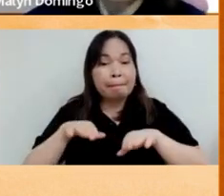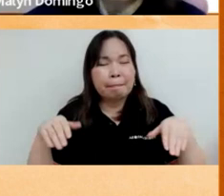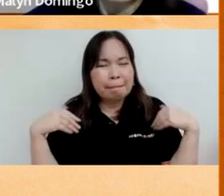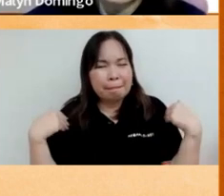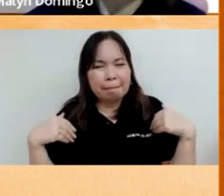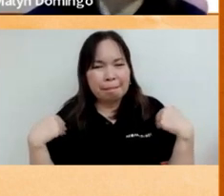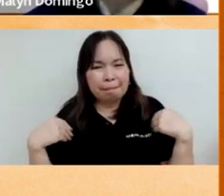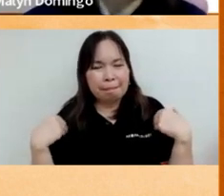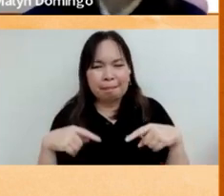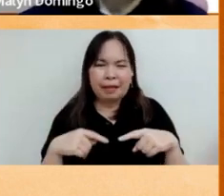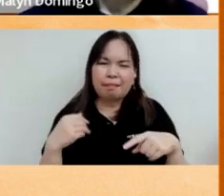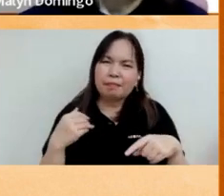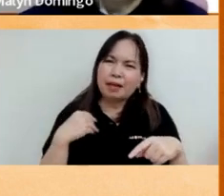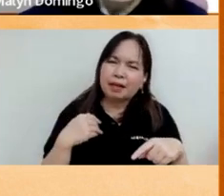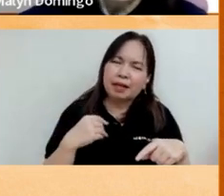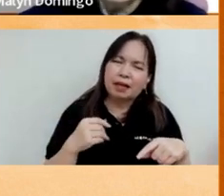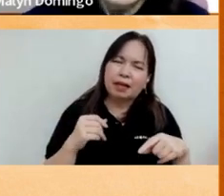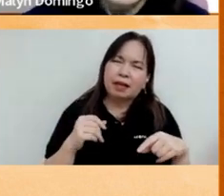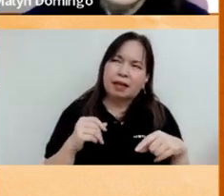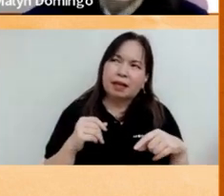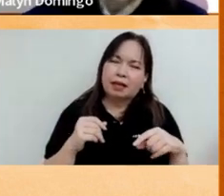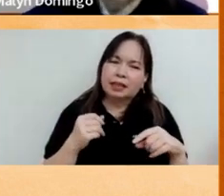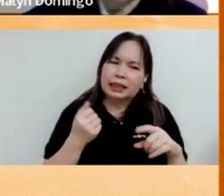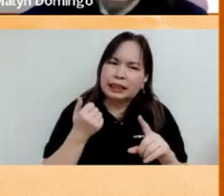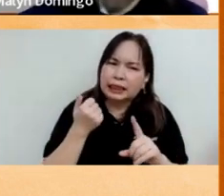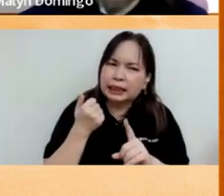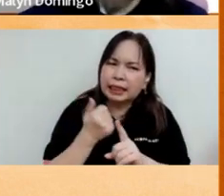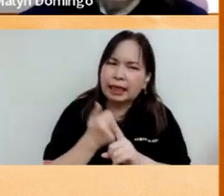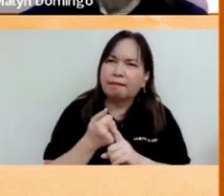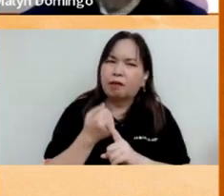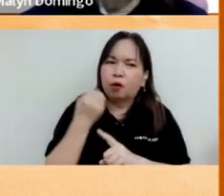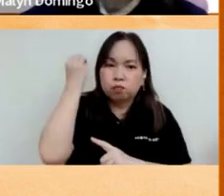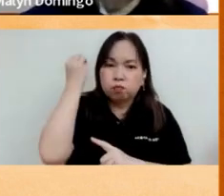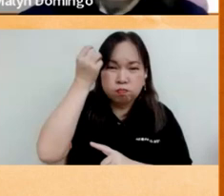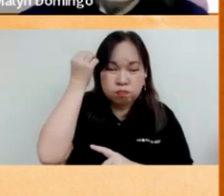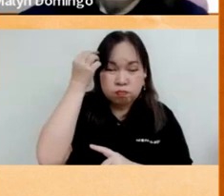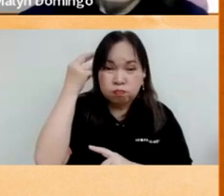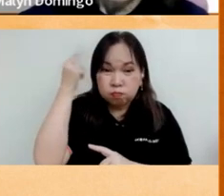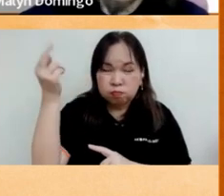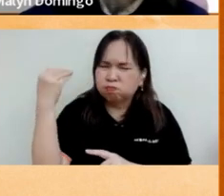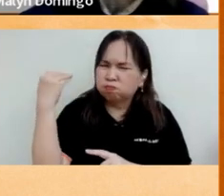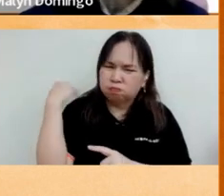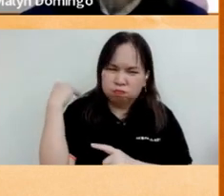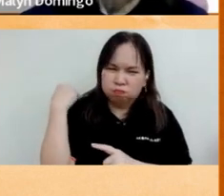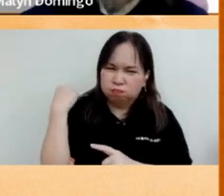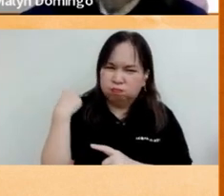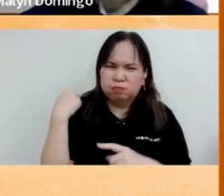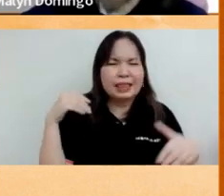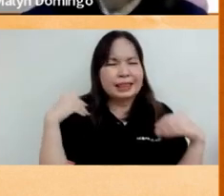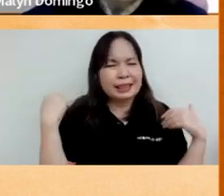the ability yet to generate insights or may not have the capacity to